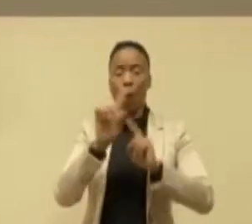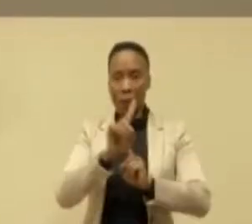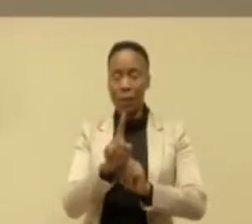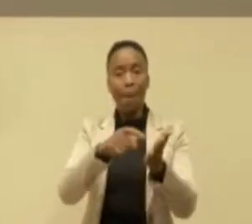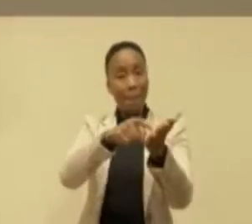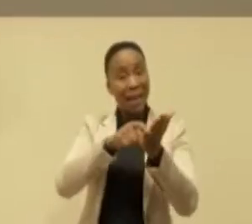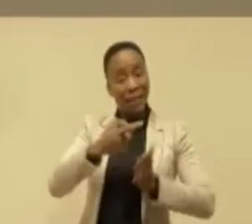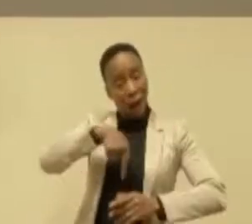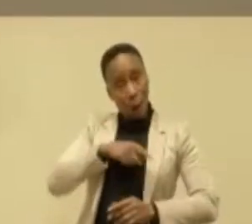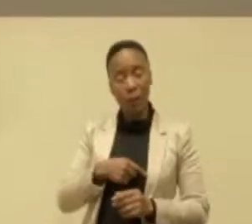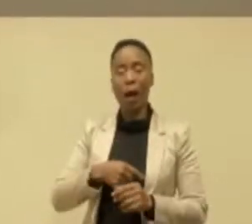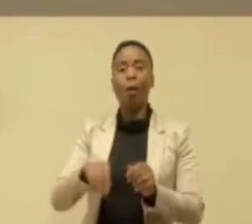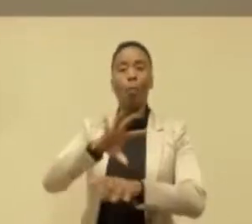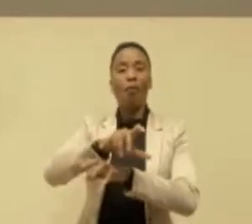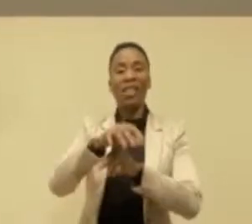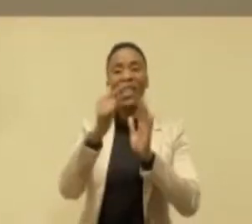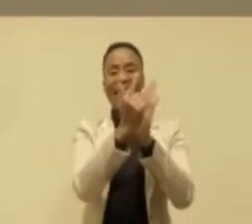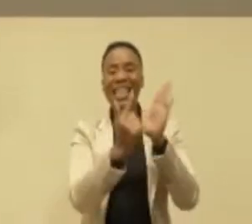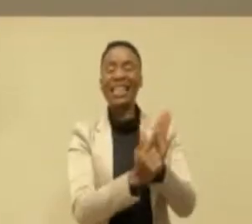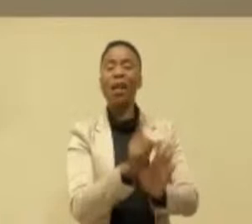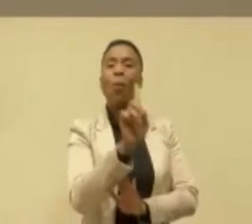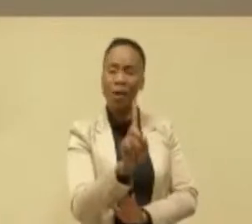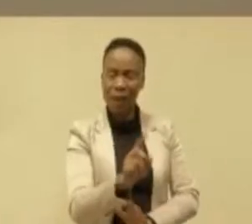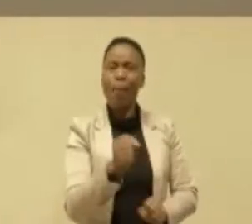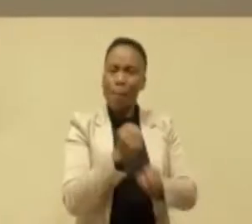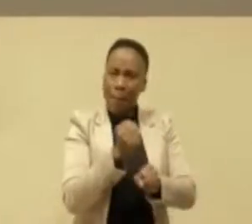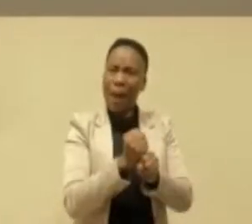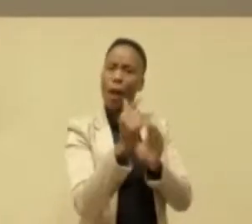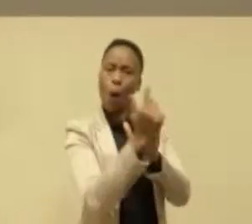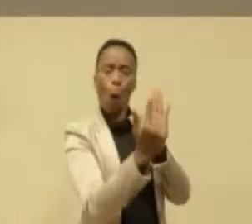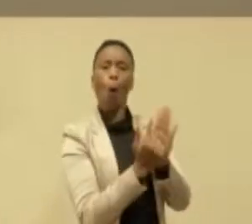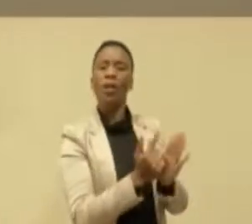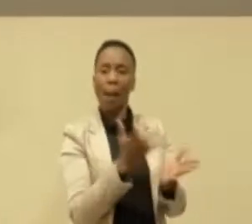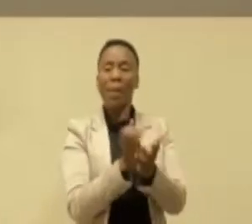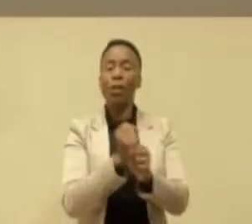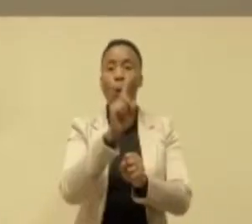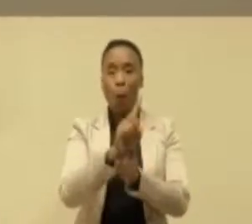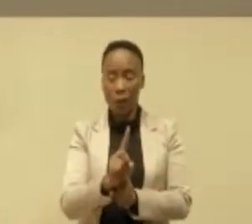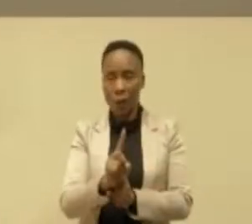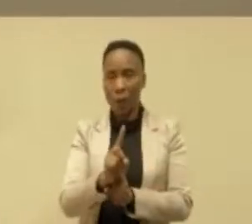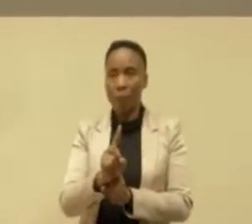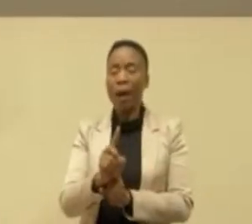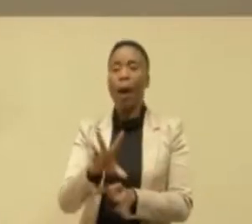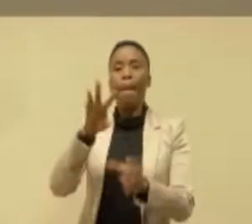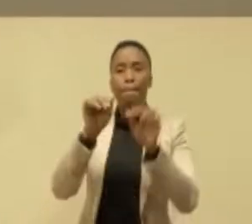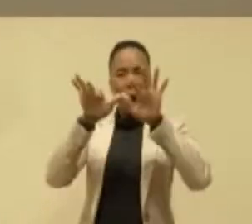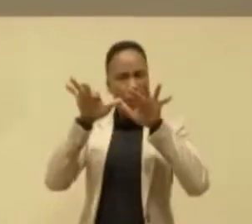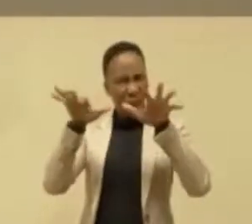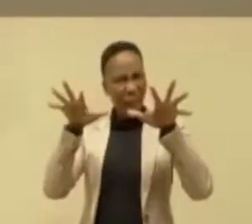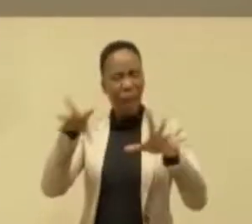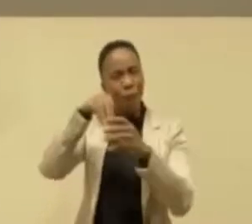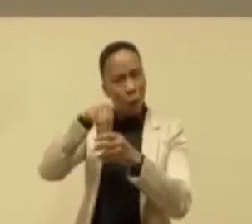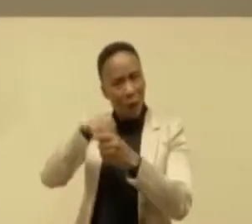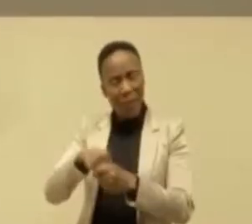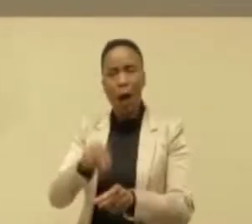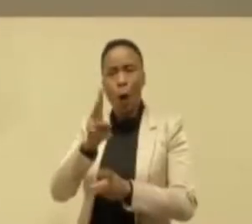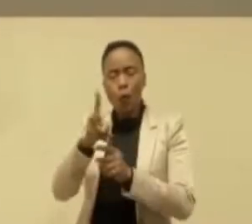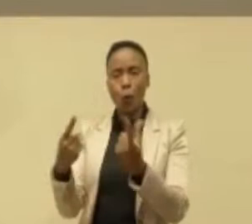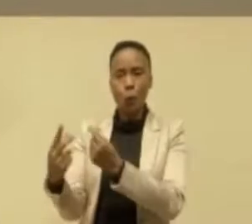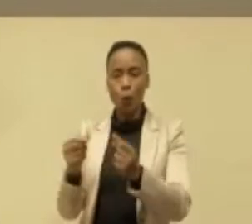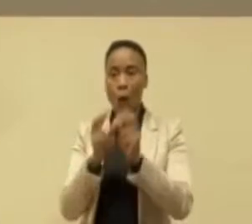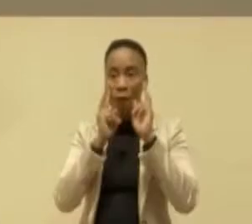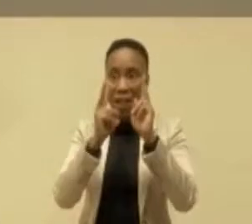probation legislature basically is to make laws ensure public involvement and perform oversight over the